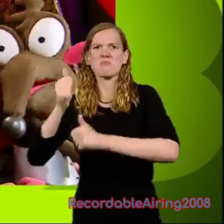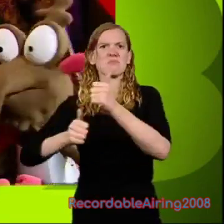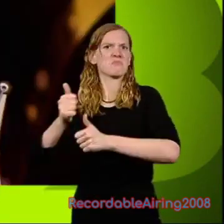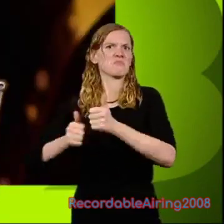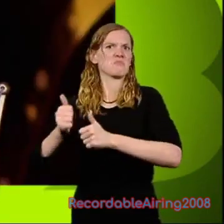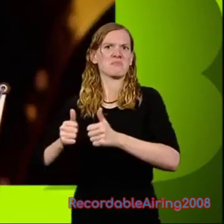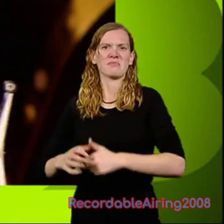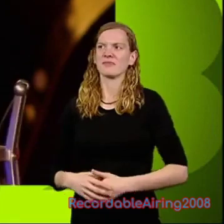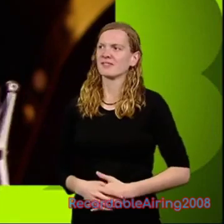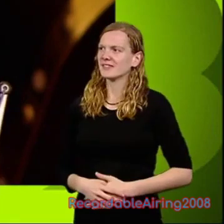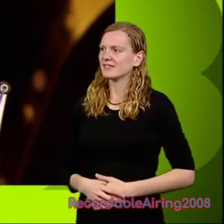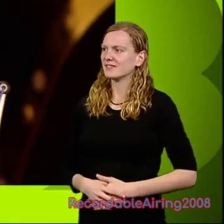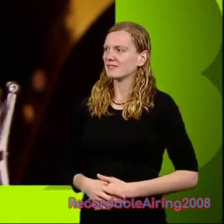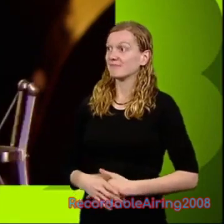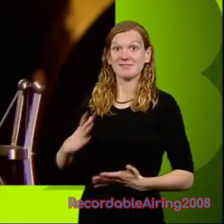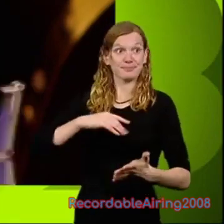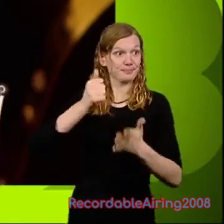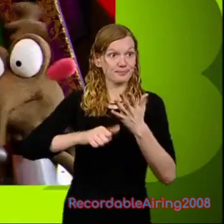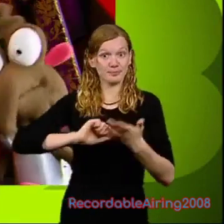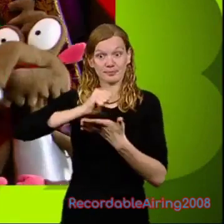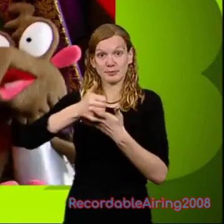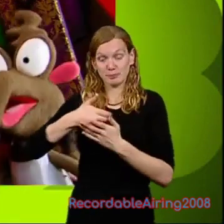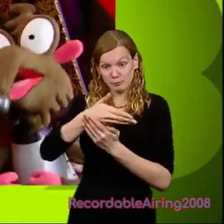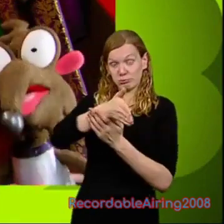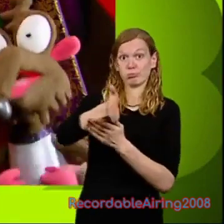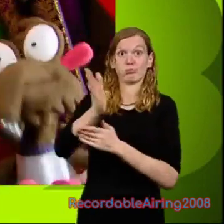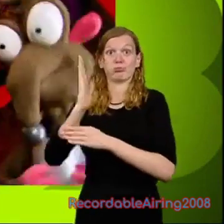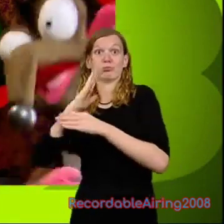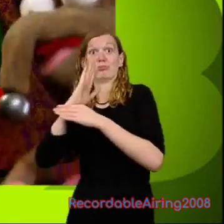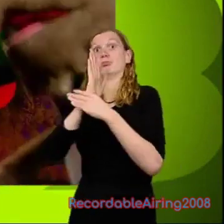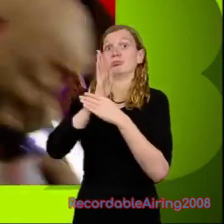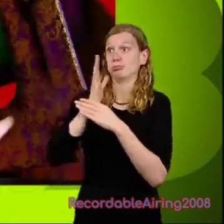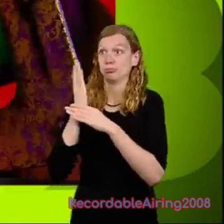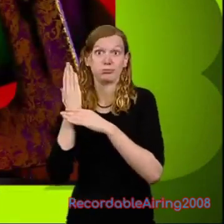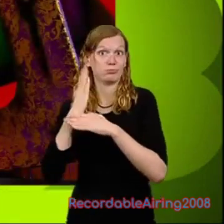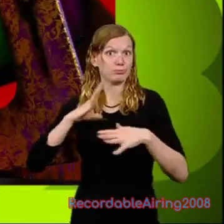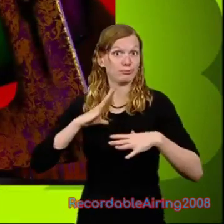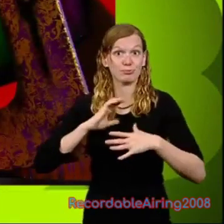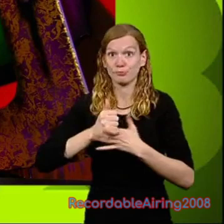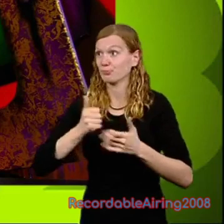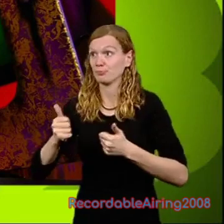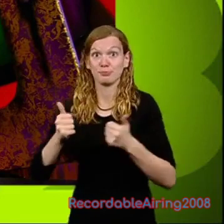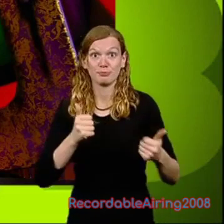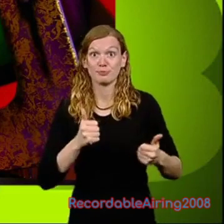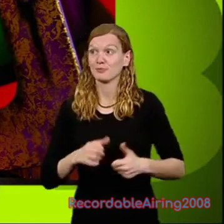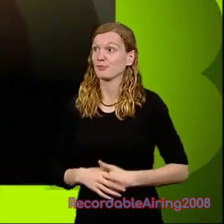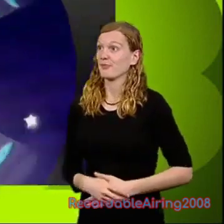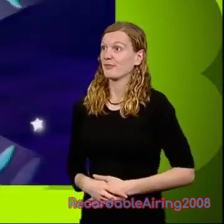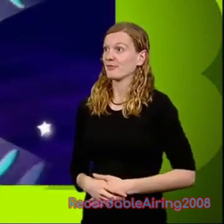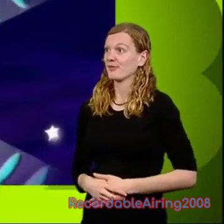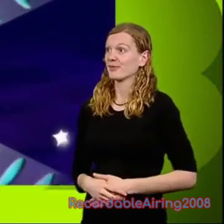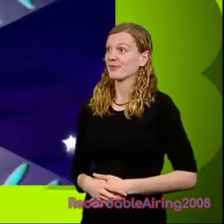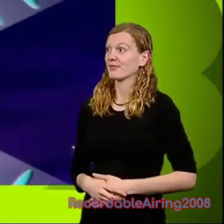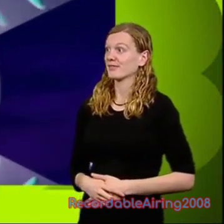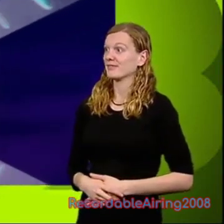Huh? He means set sail. Oh! Got it! Yeah, that's right.